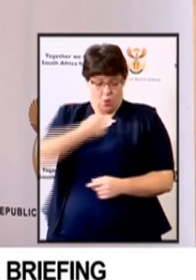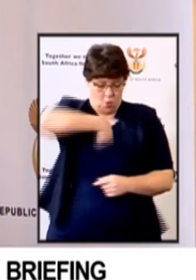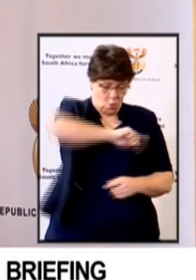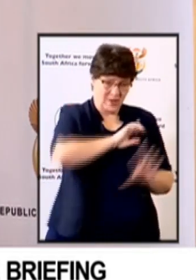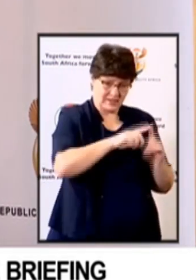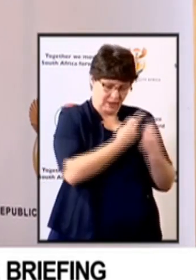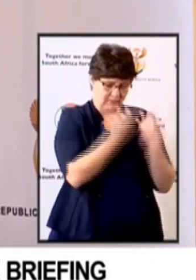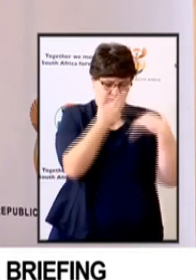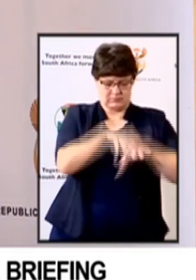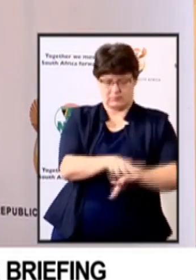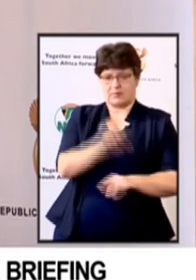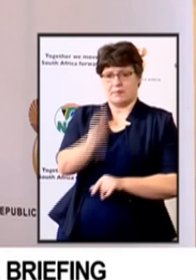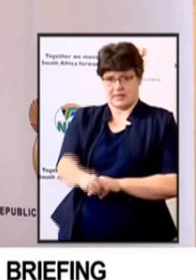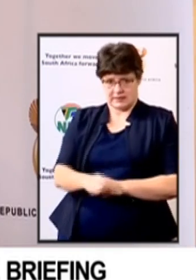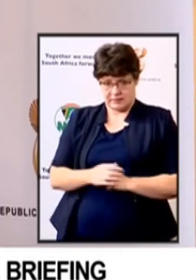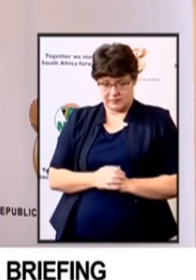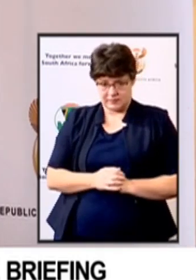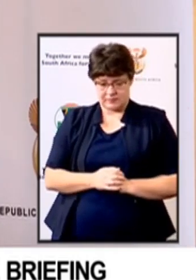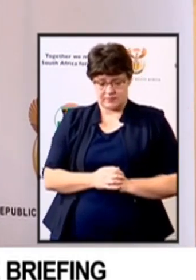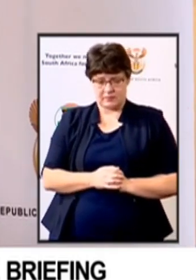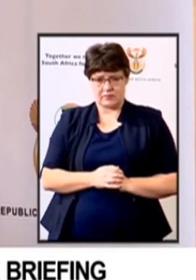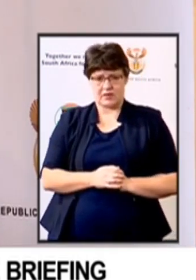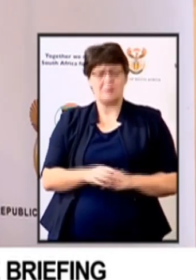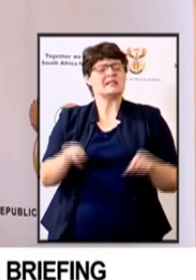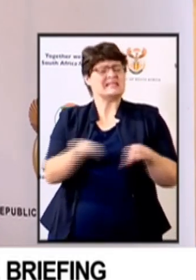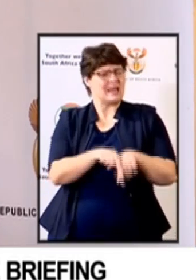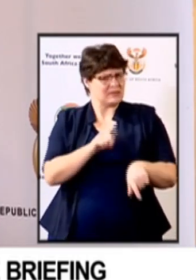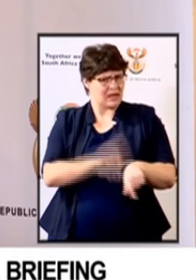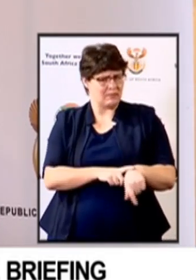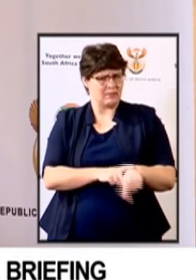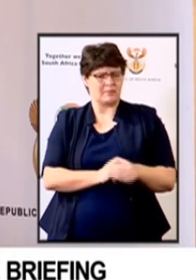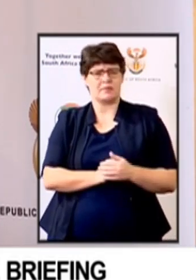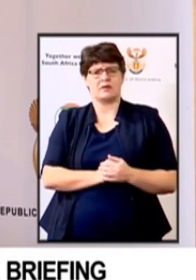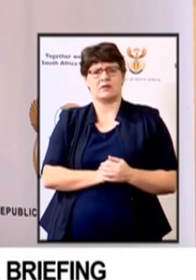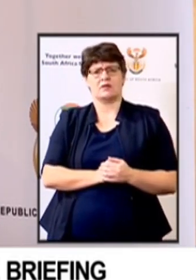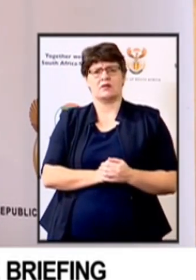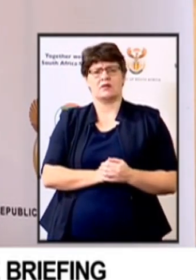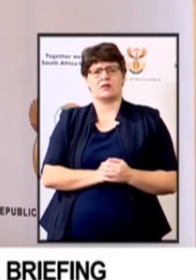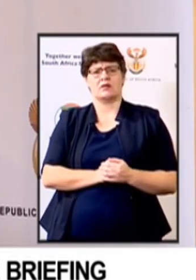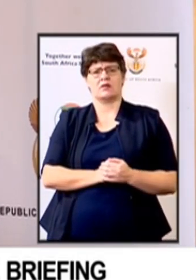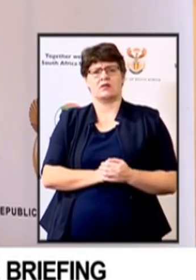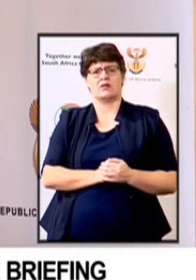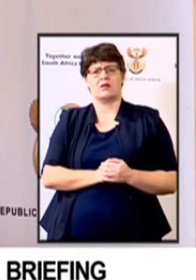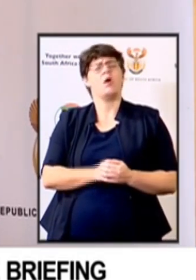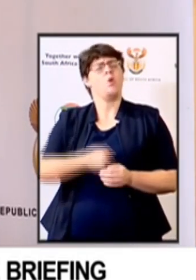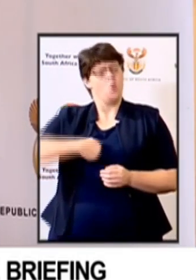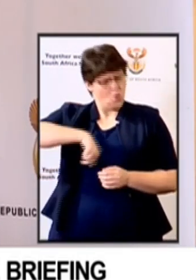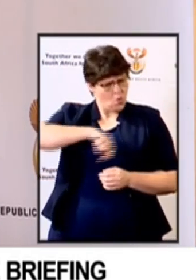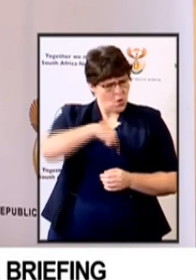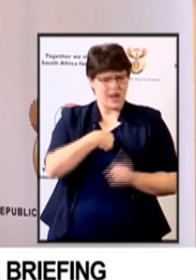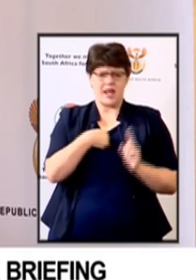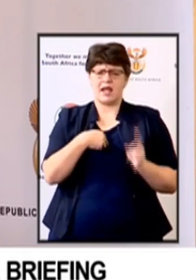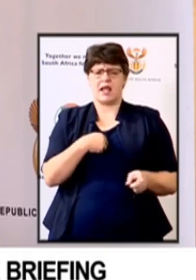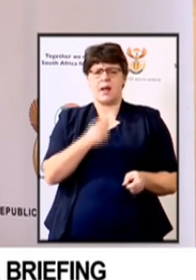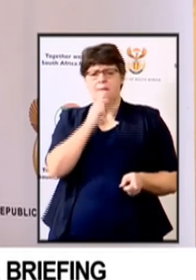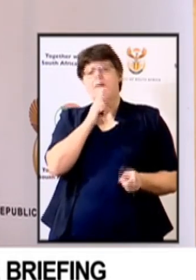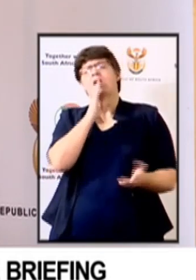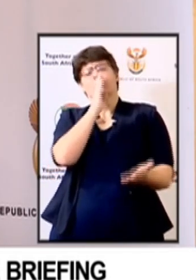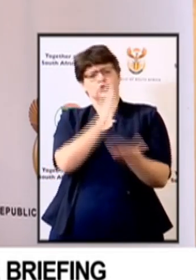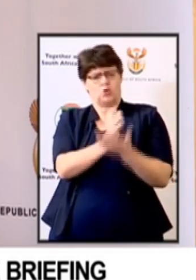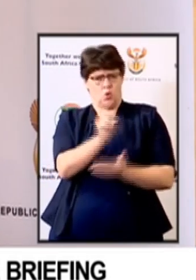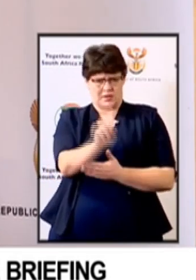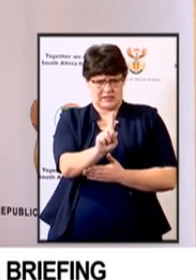But finally, we see the value, and we've always endeavored to make sure that we